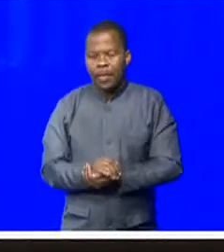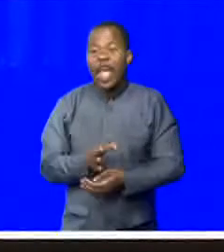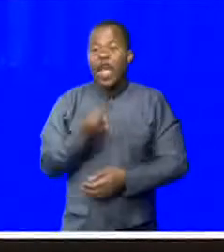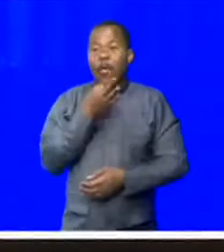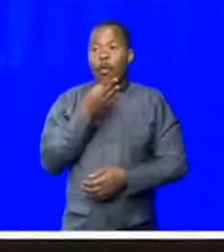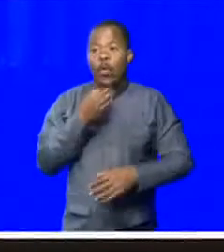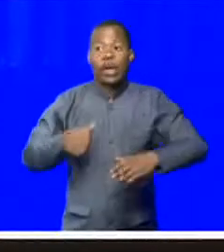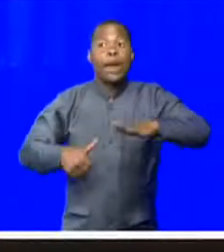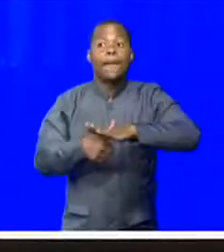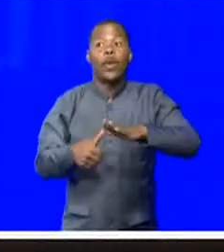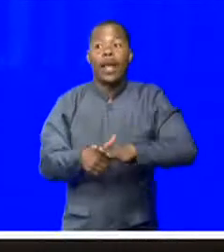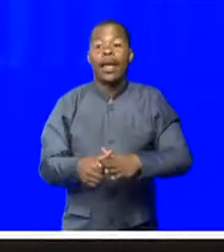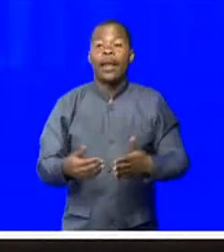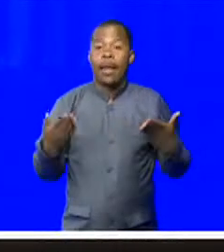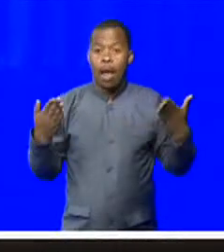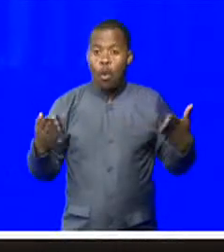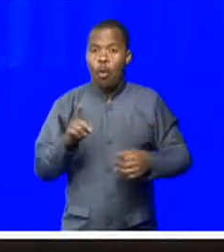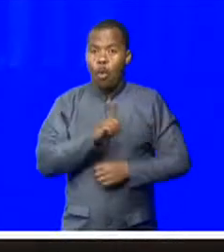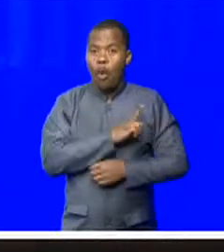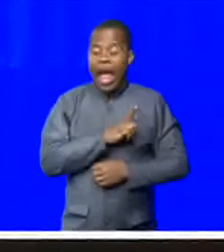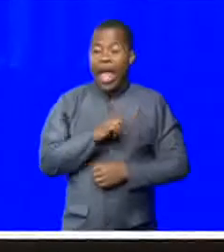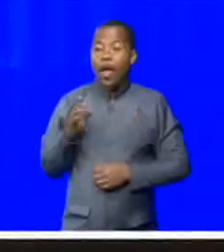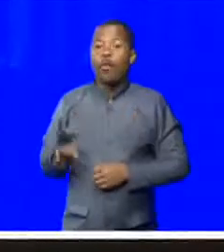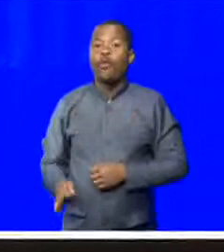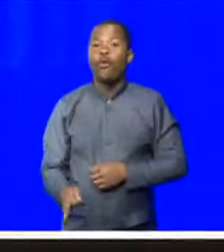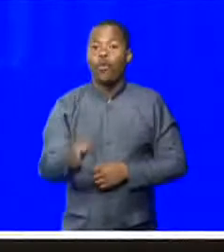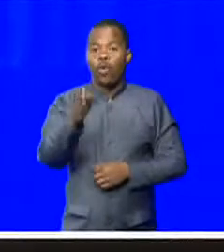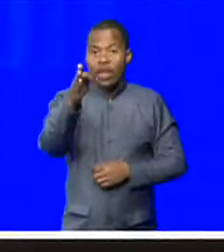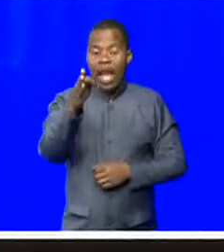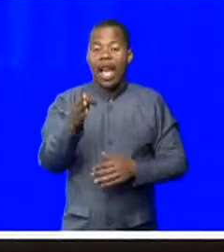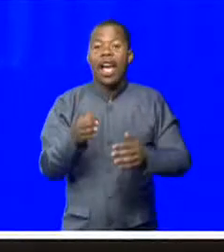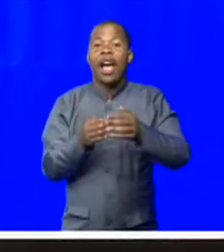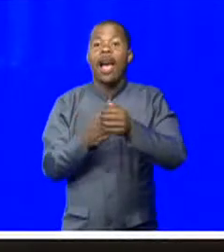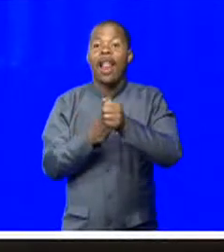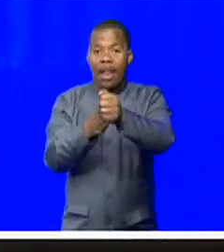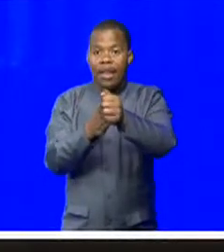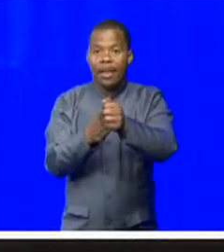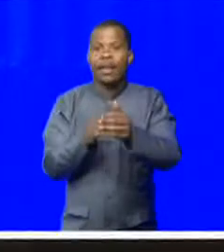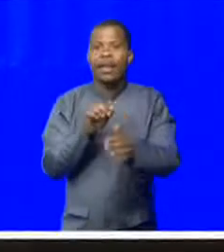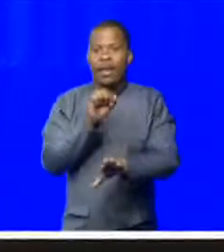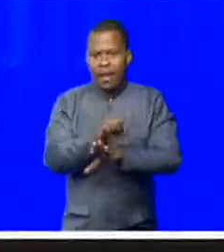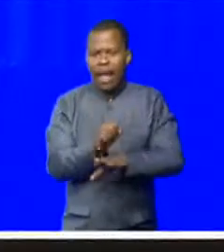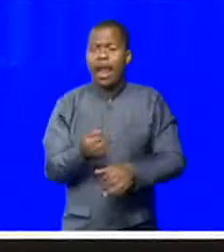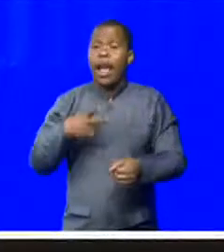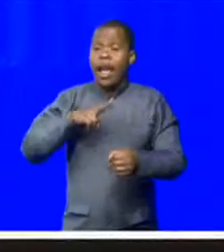insha lemuva. Jopele maswati alikhulumile igama nqandi.